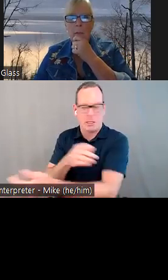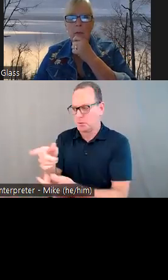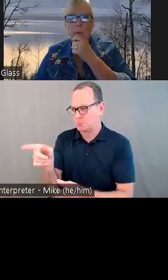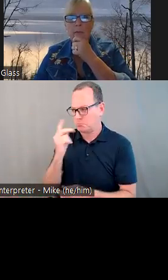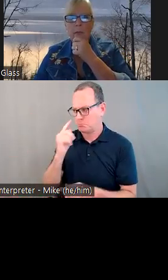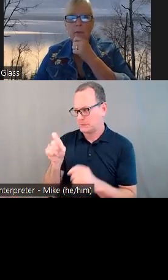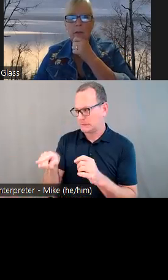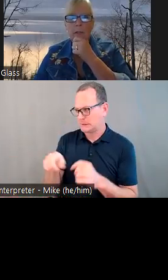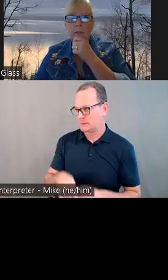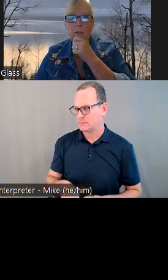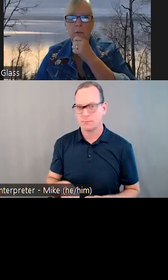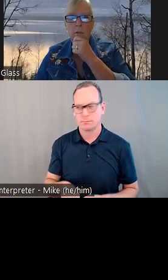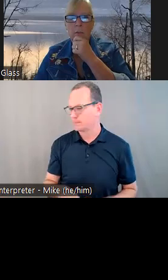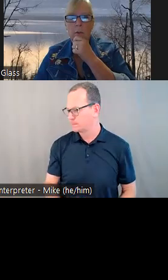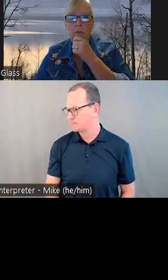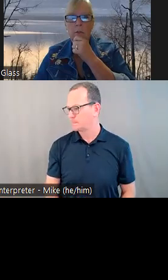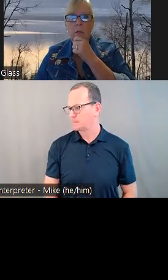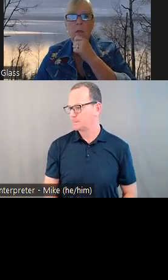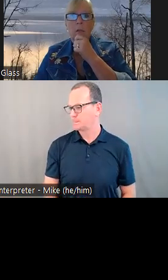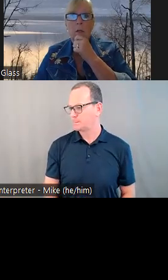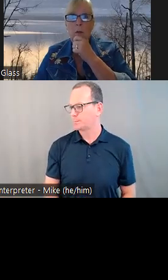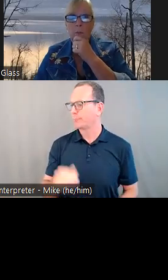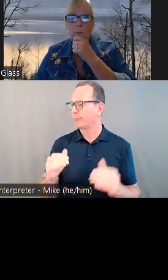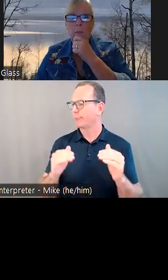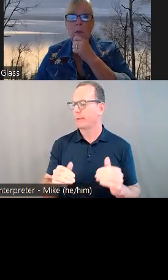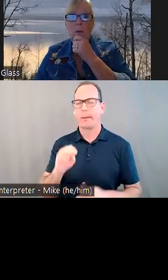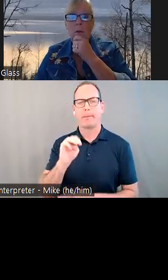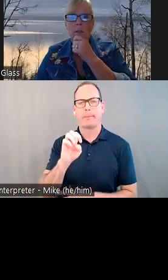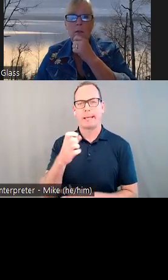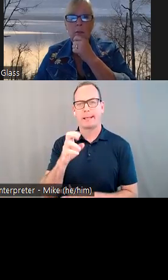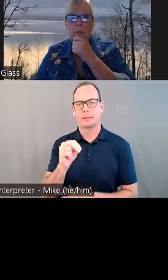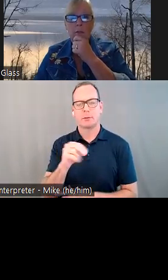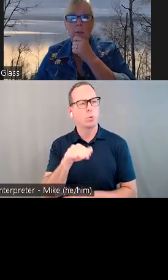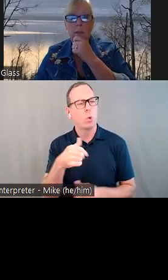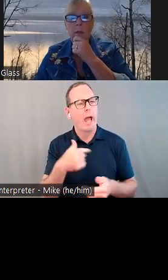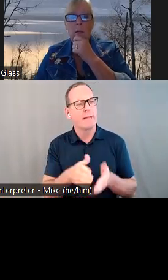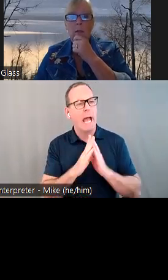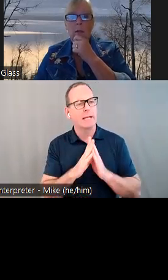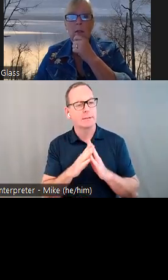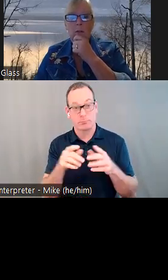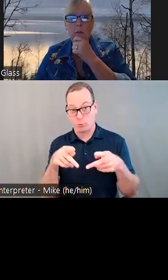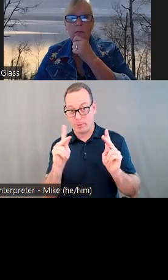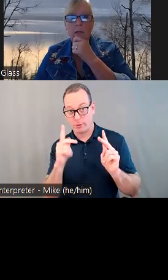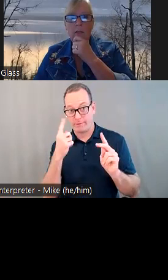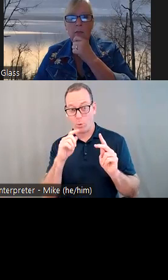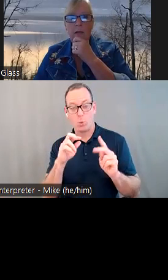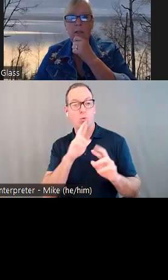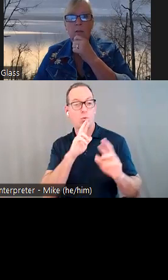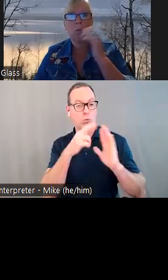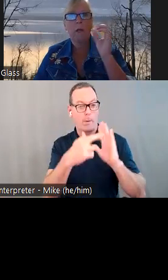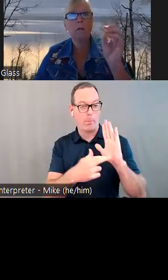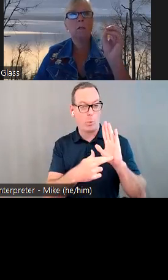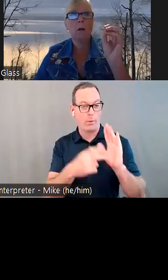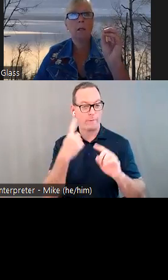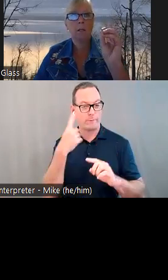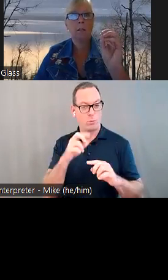Megan, Barb, do we have to ask for access to the roll-up reports? No, that's a great question, Megan. You don't have to ask for access.